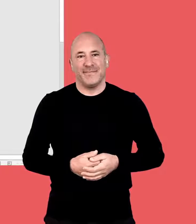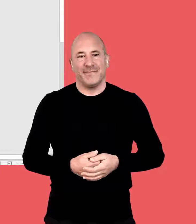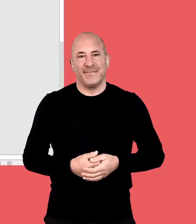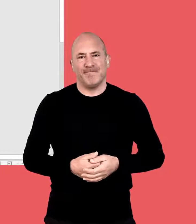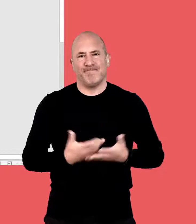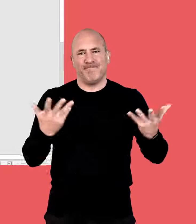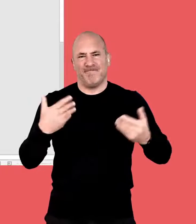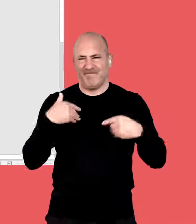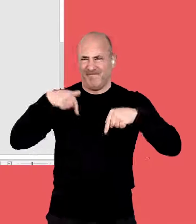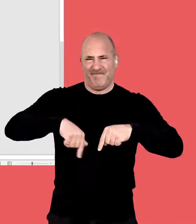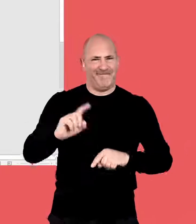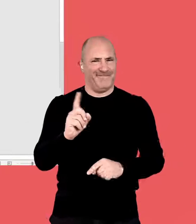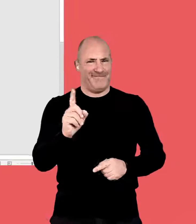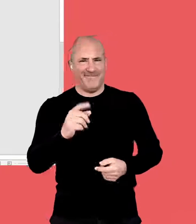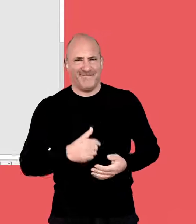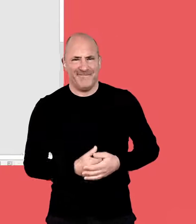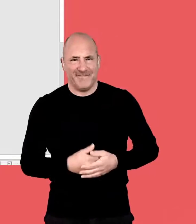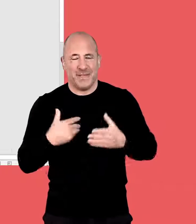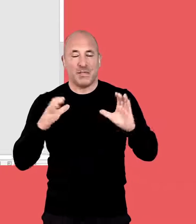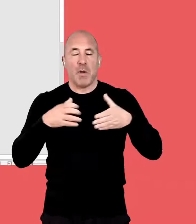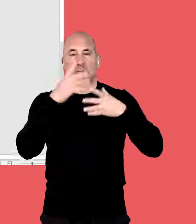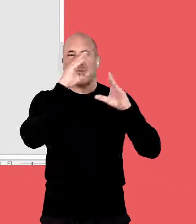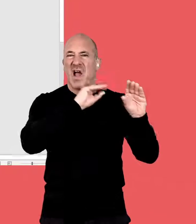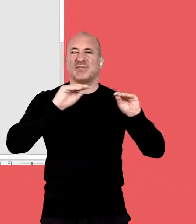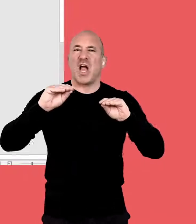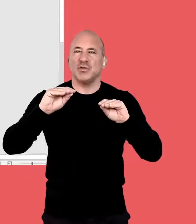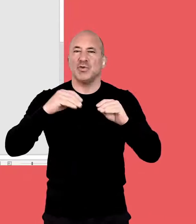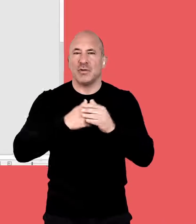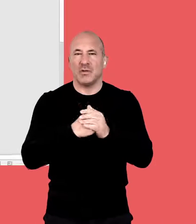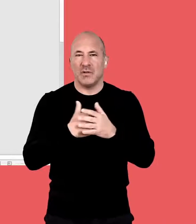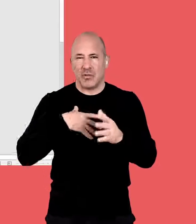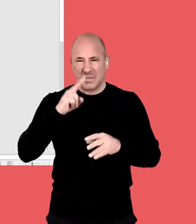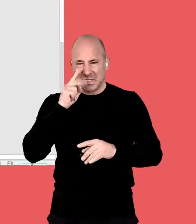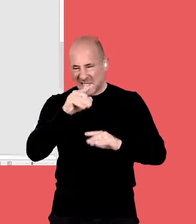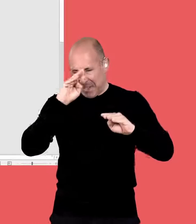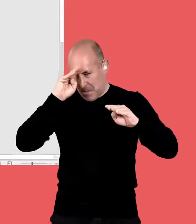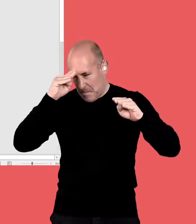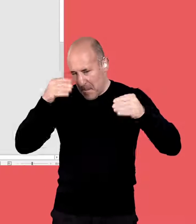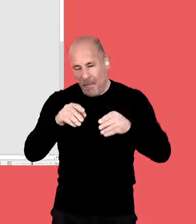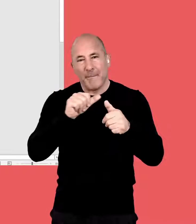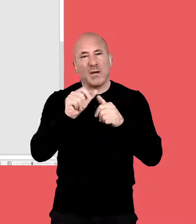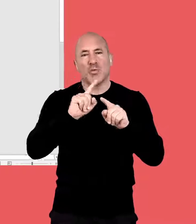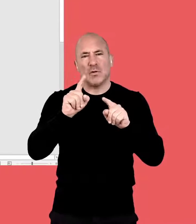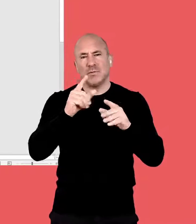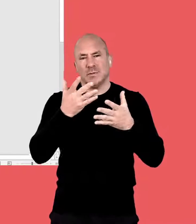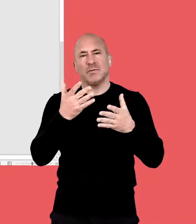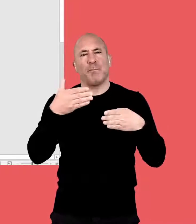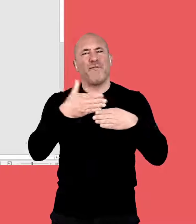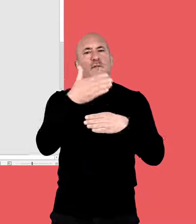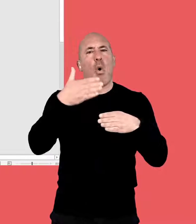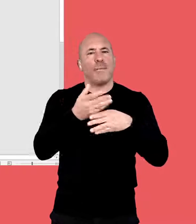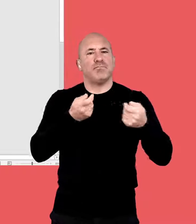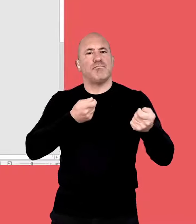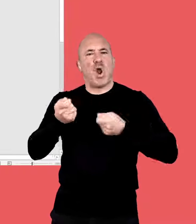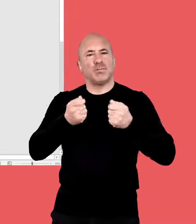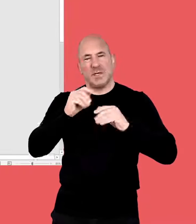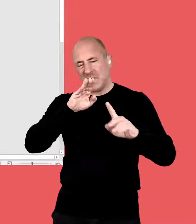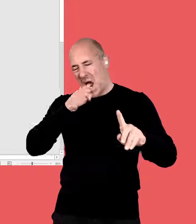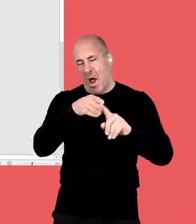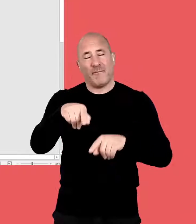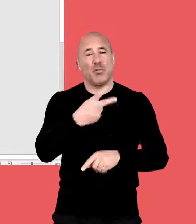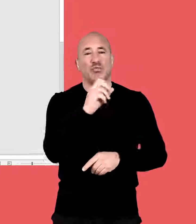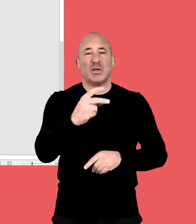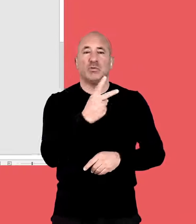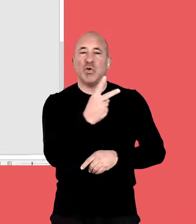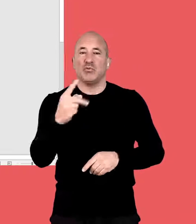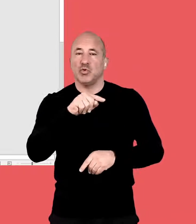To provide some context, the Department for Education would like to see a stronger focus on performance management for